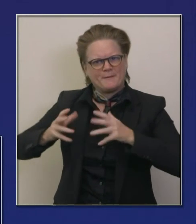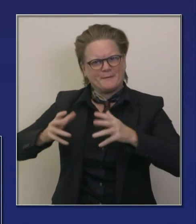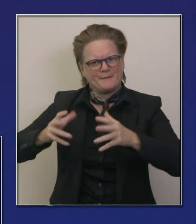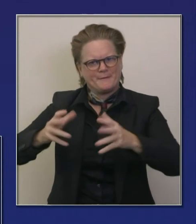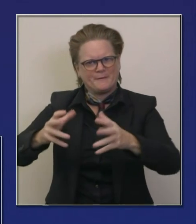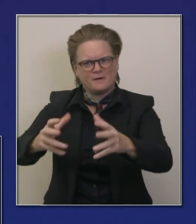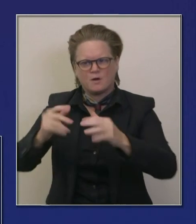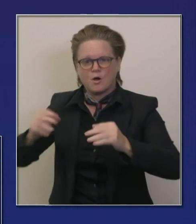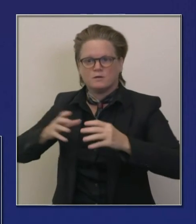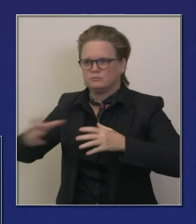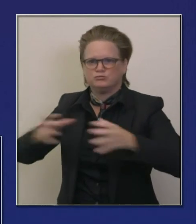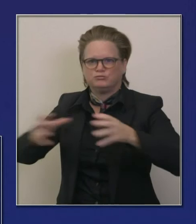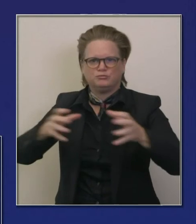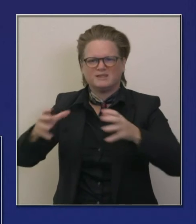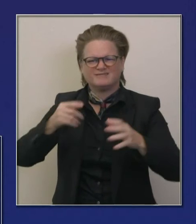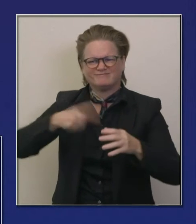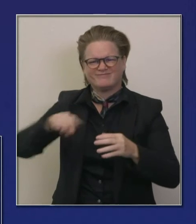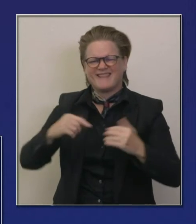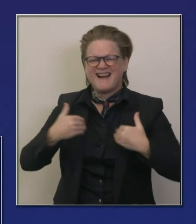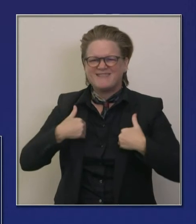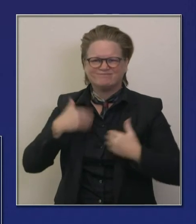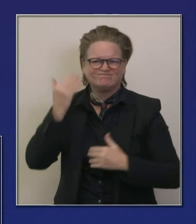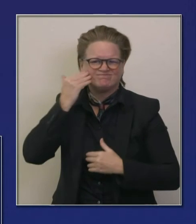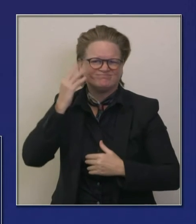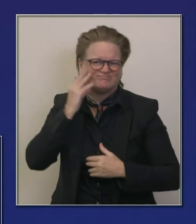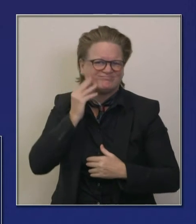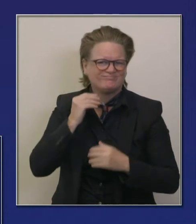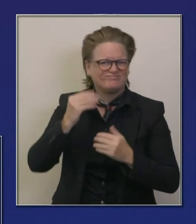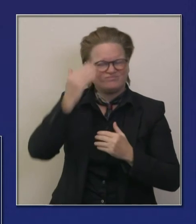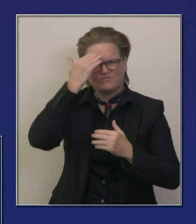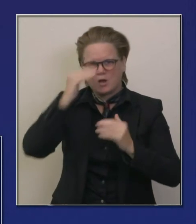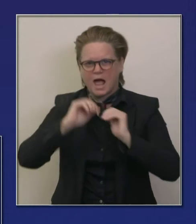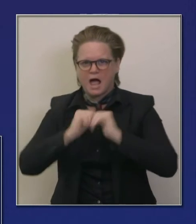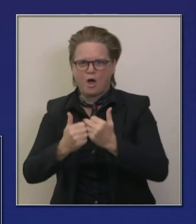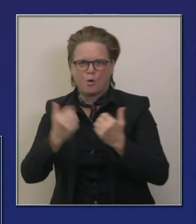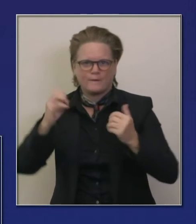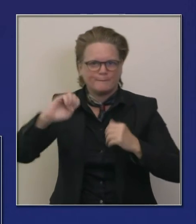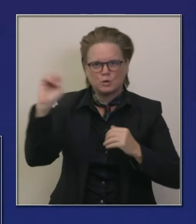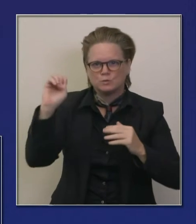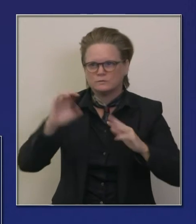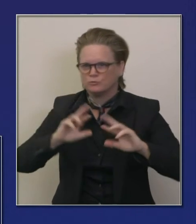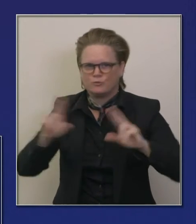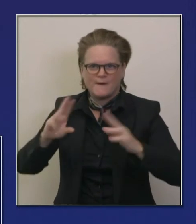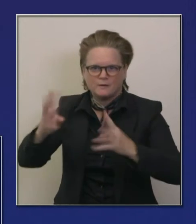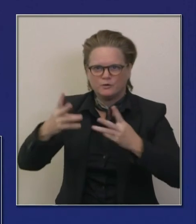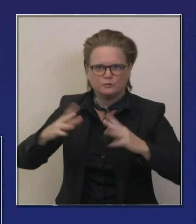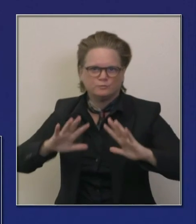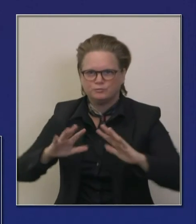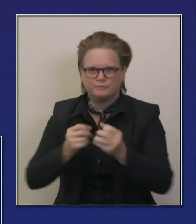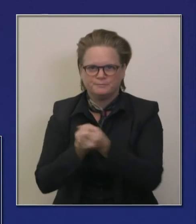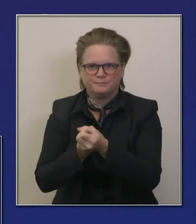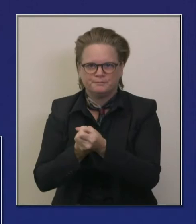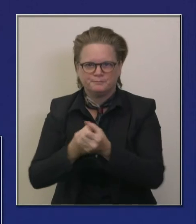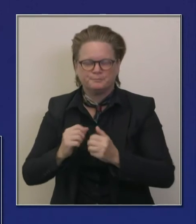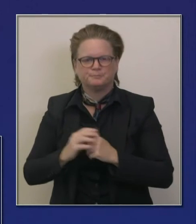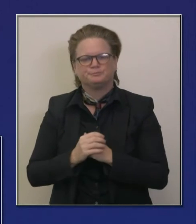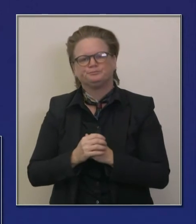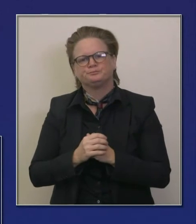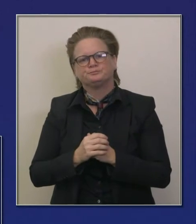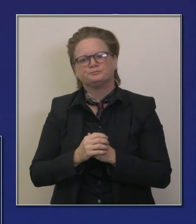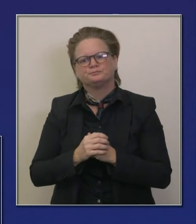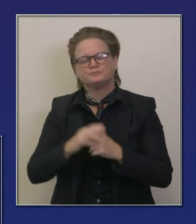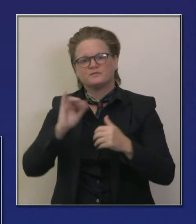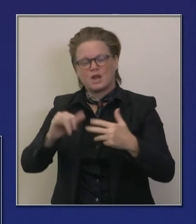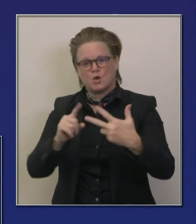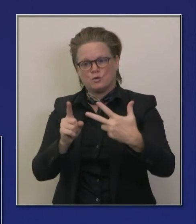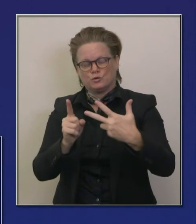this cause. As well, we have limited term state staff, and this is just something you may see a little bit more. I